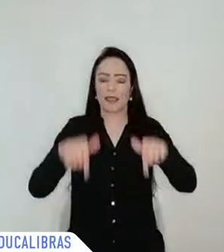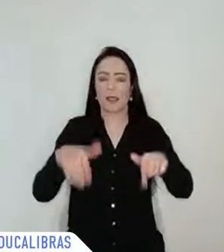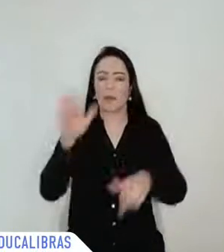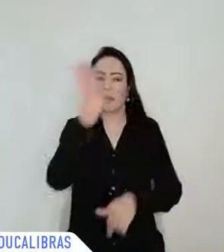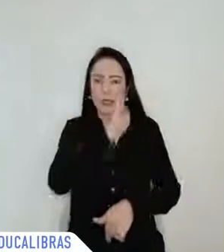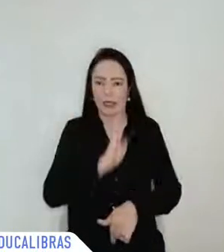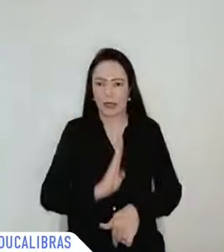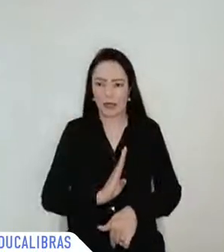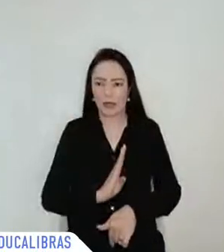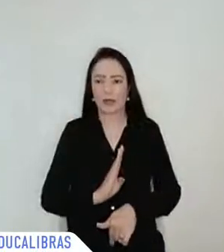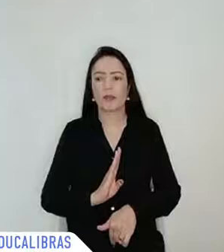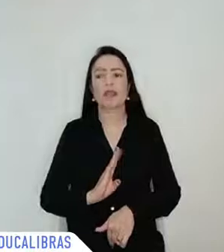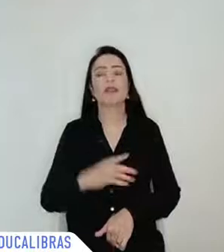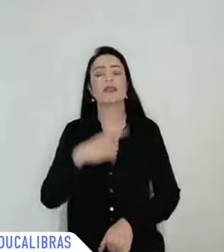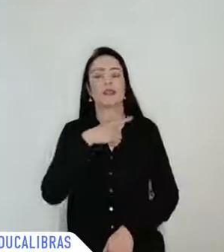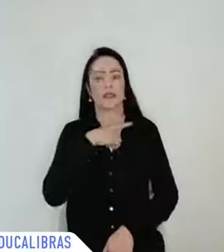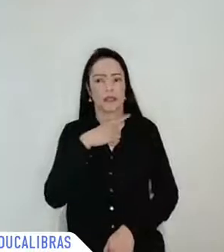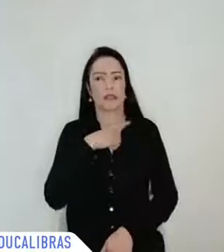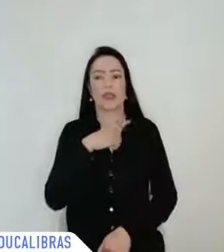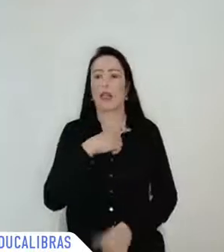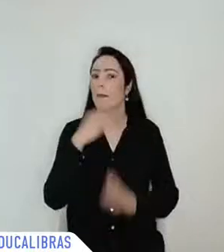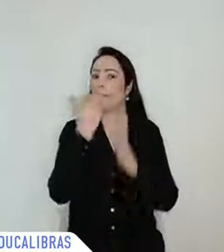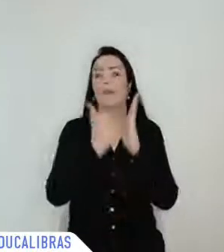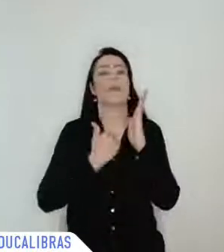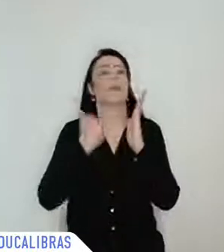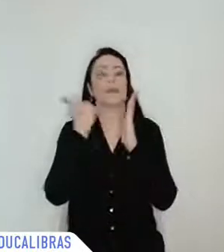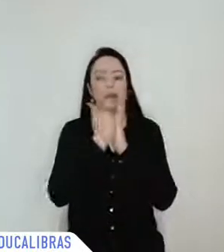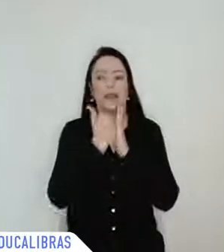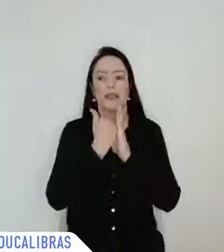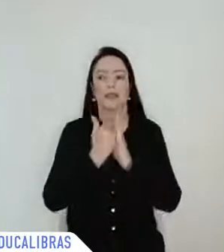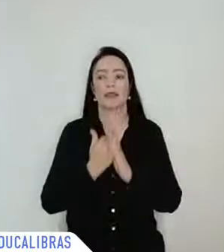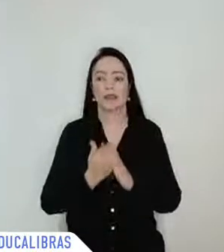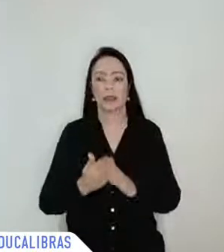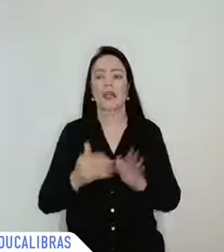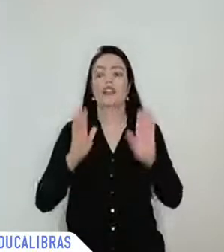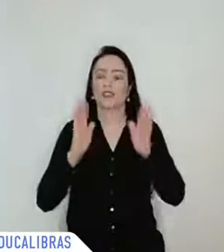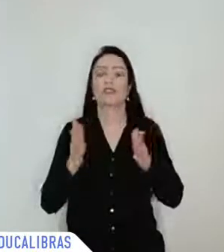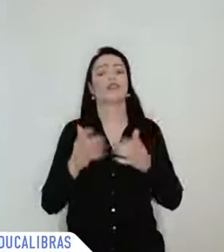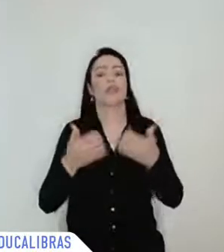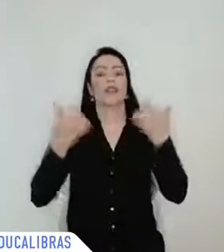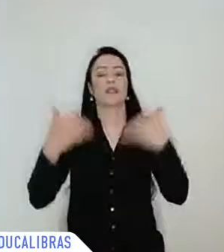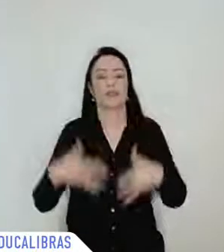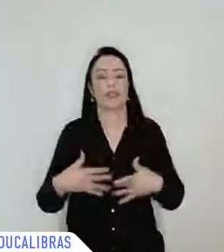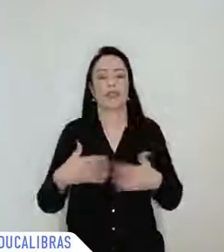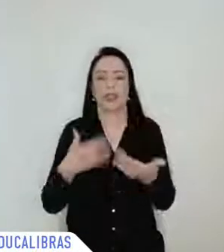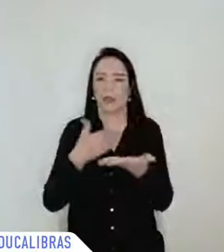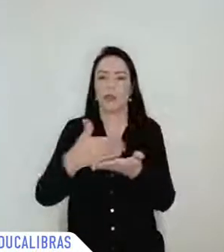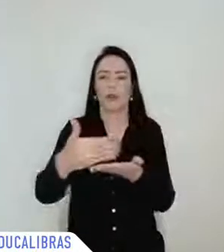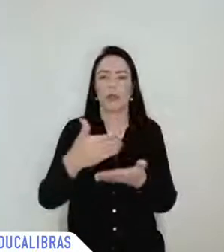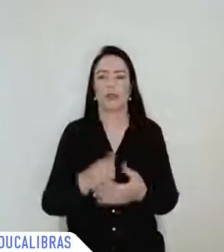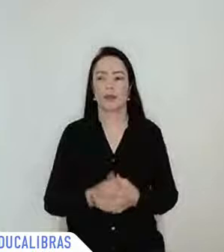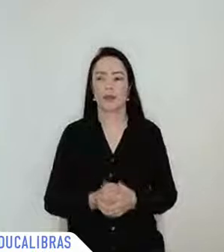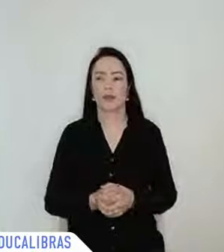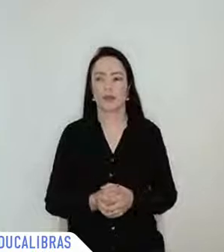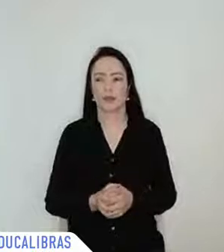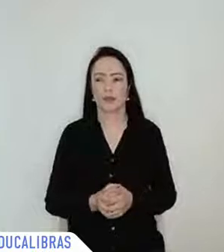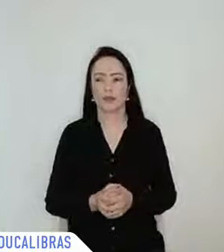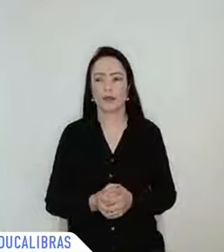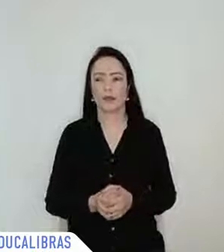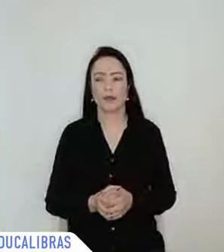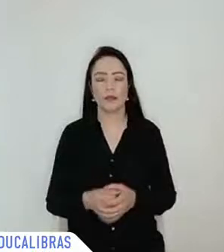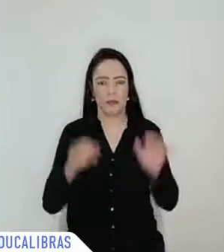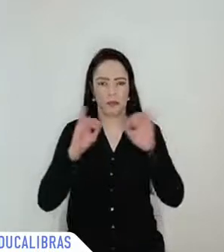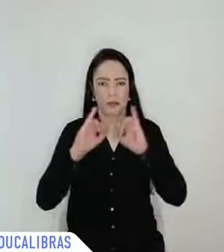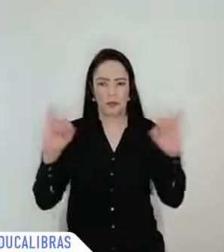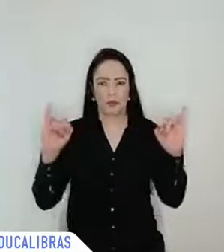But there are some things in Brazil that have been enhanced, and I've said this a little